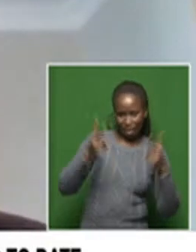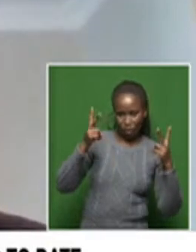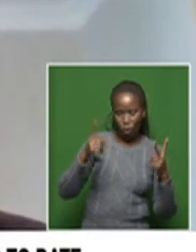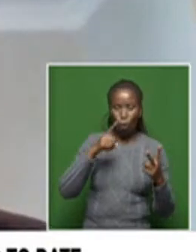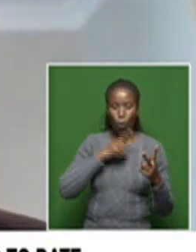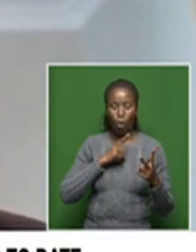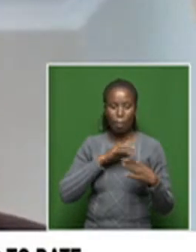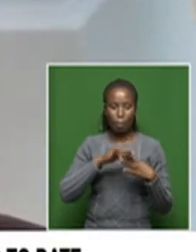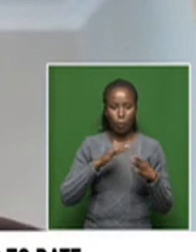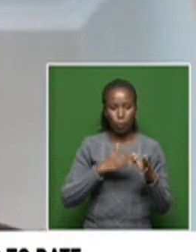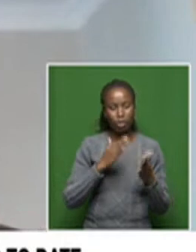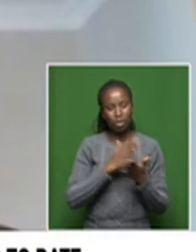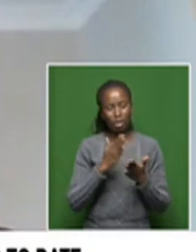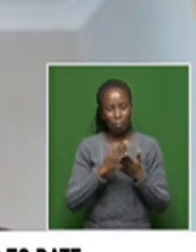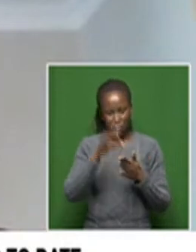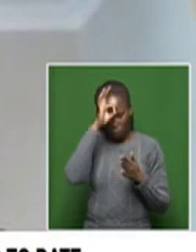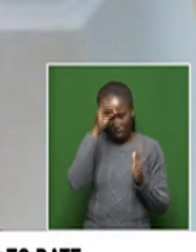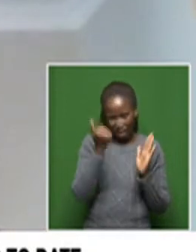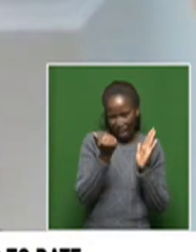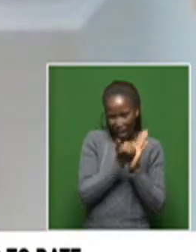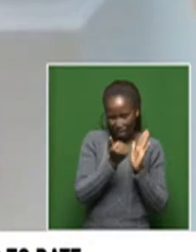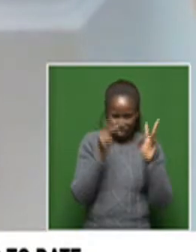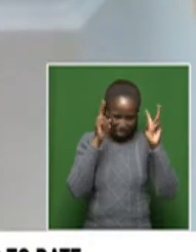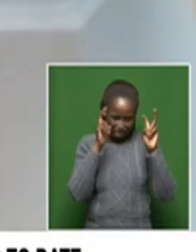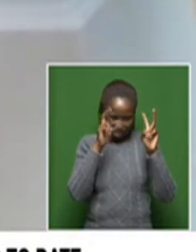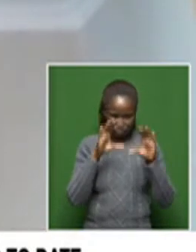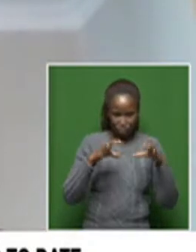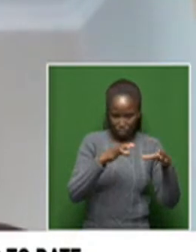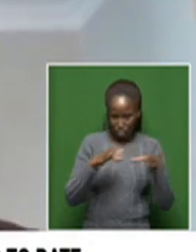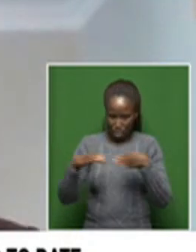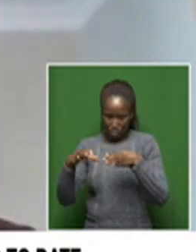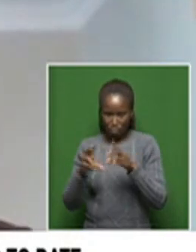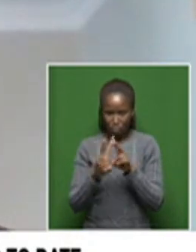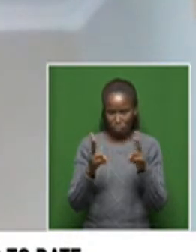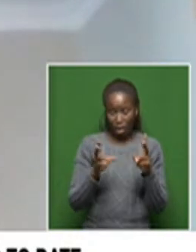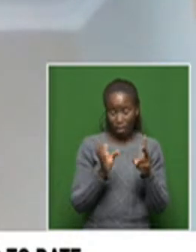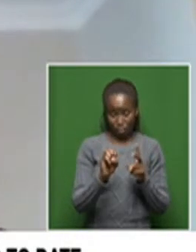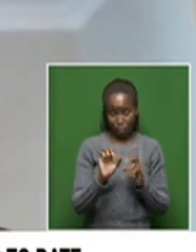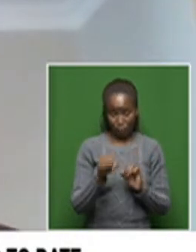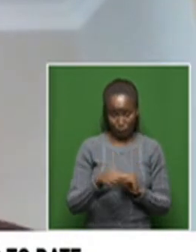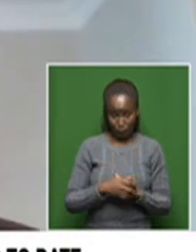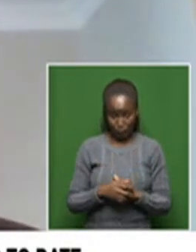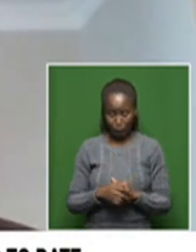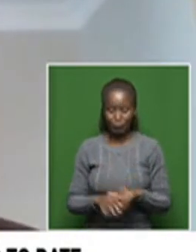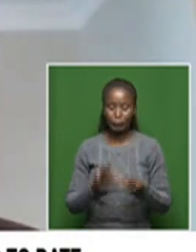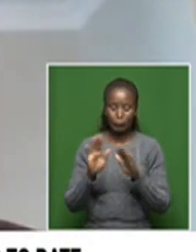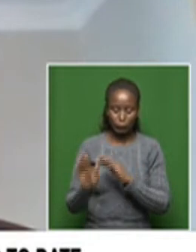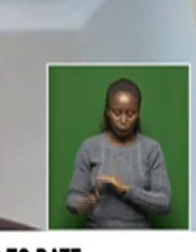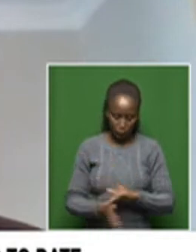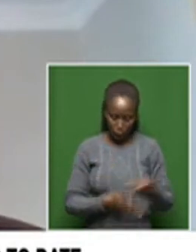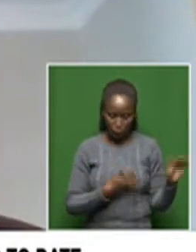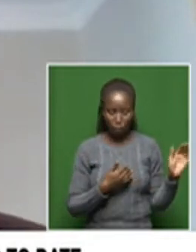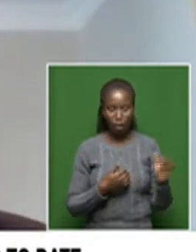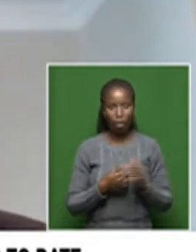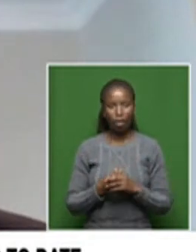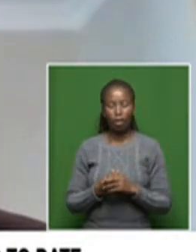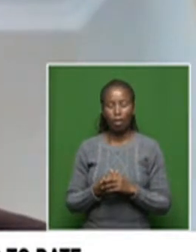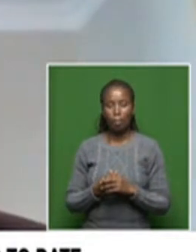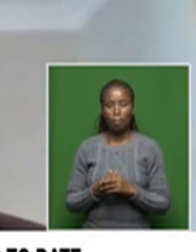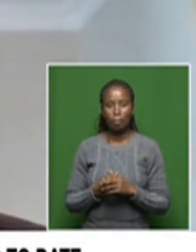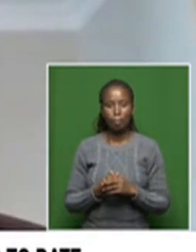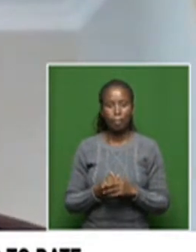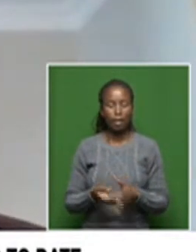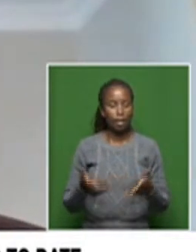or the Police Act people being dealt with in a particular way. So there will be sites